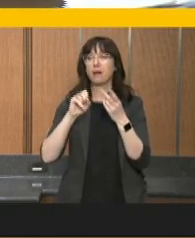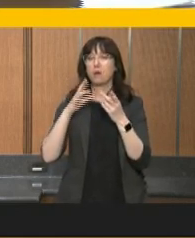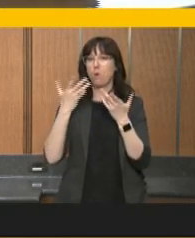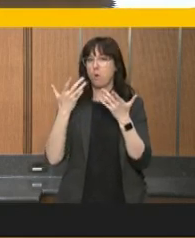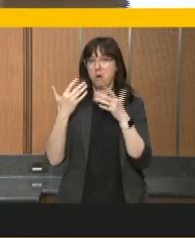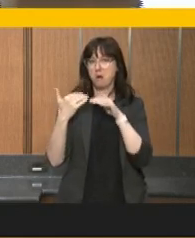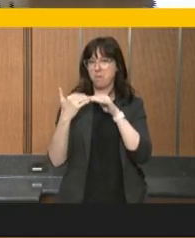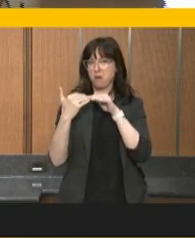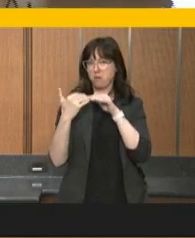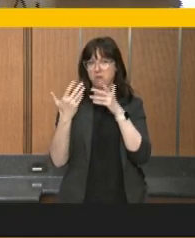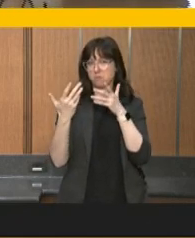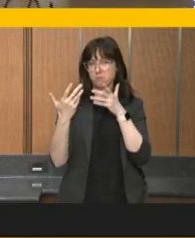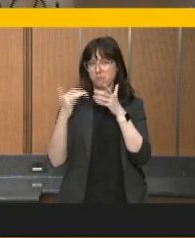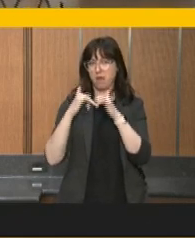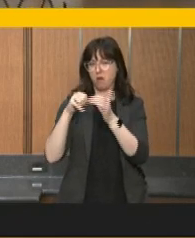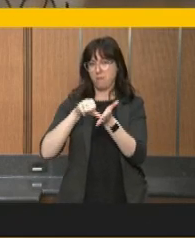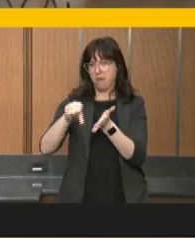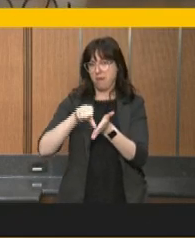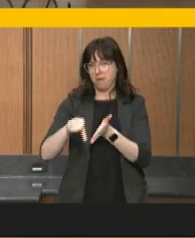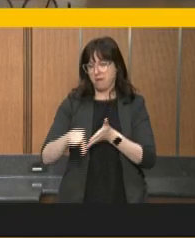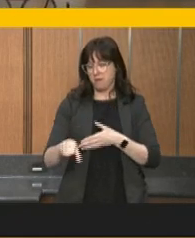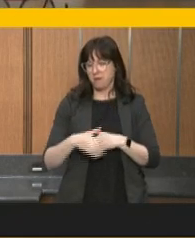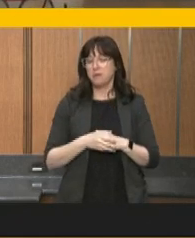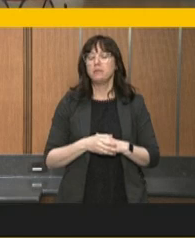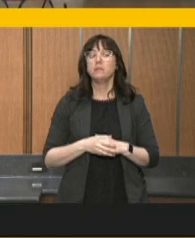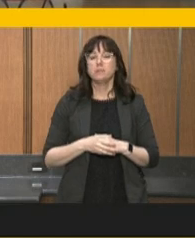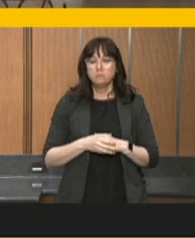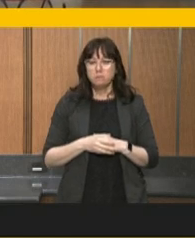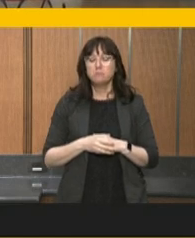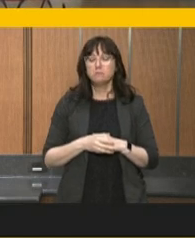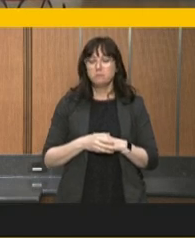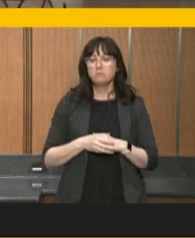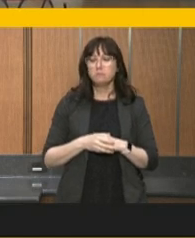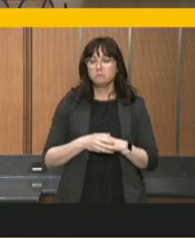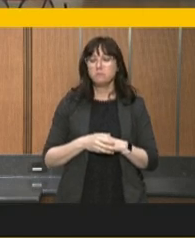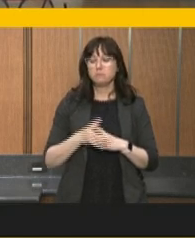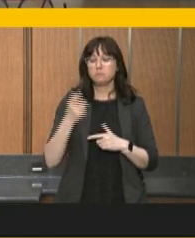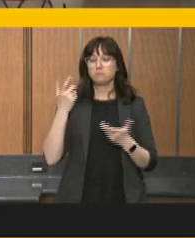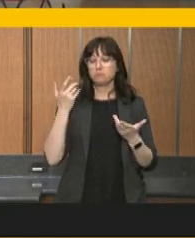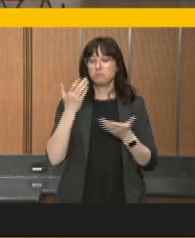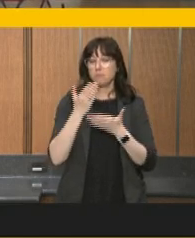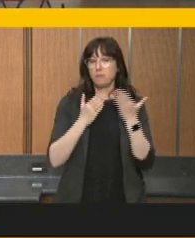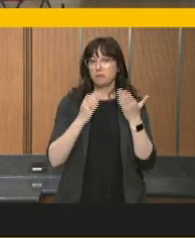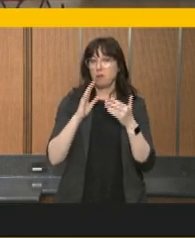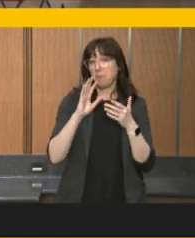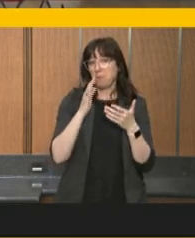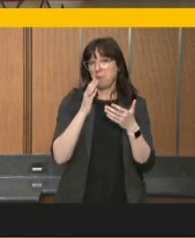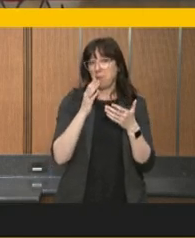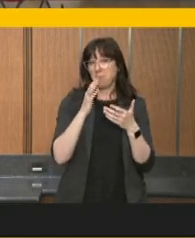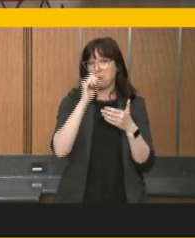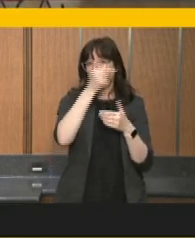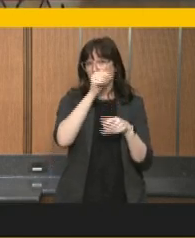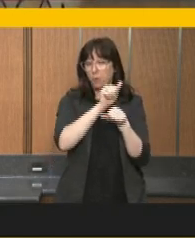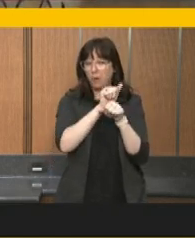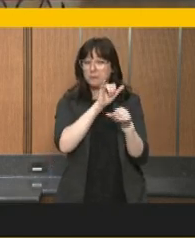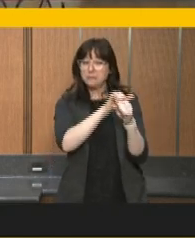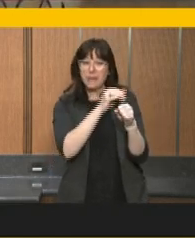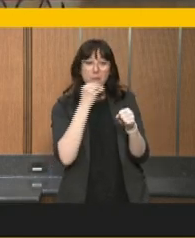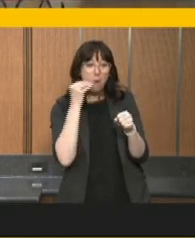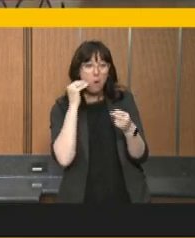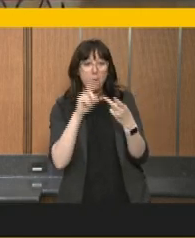measures. In a context where public officials are working from home, their children are not at